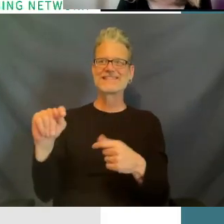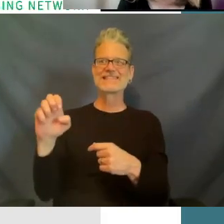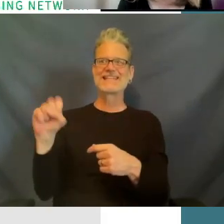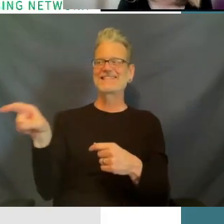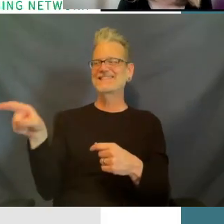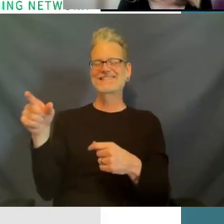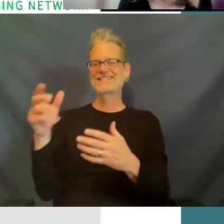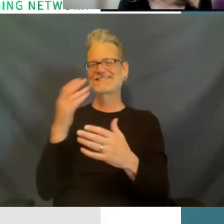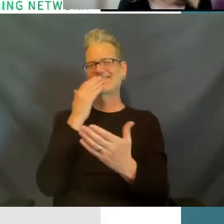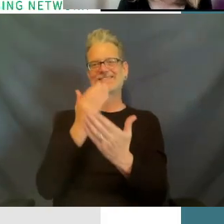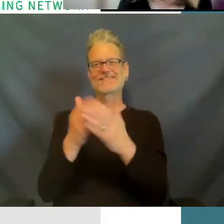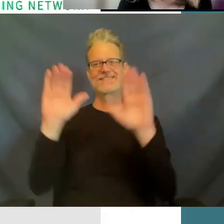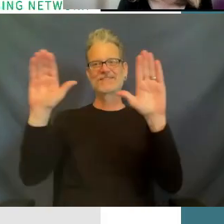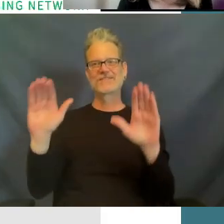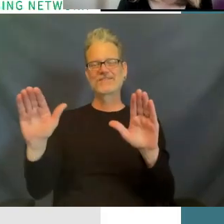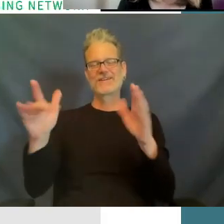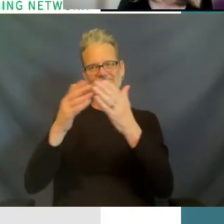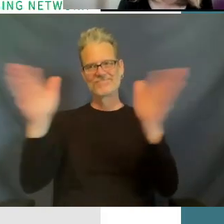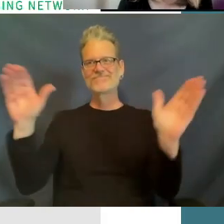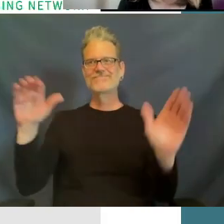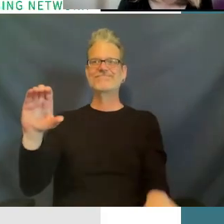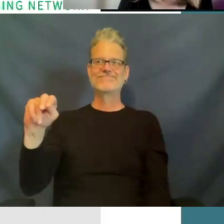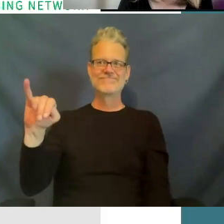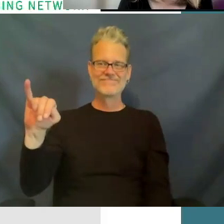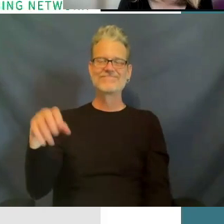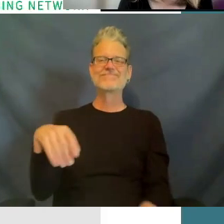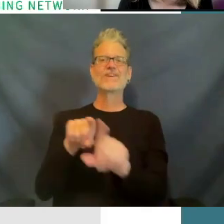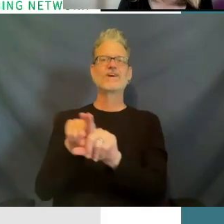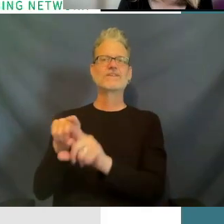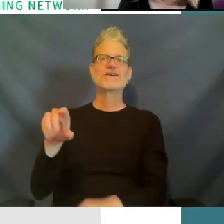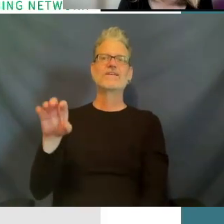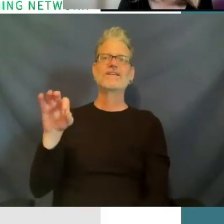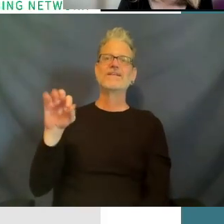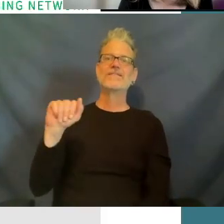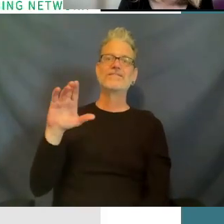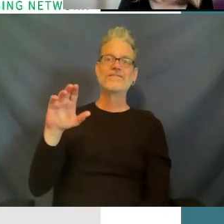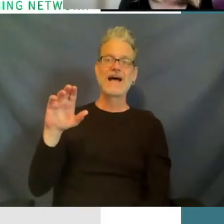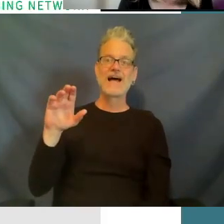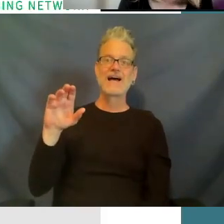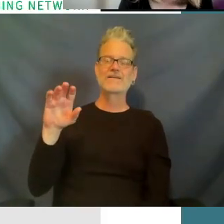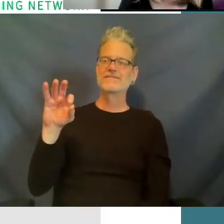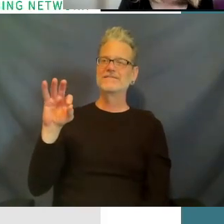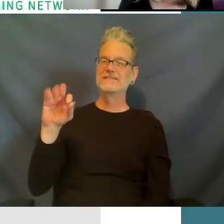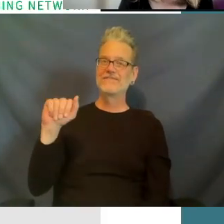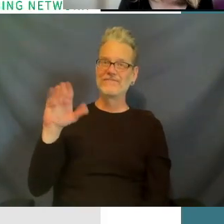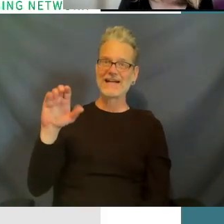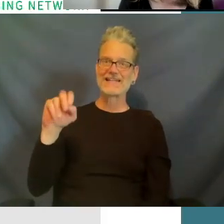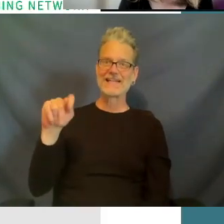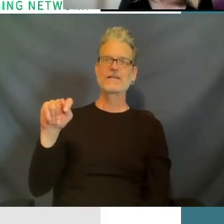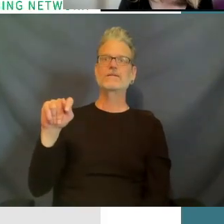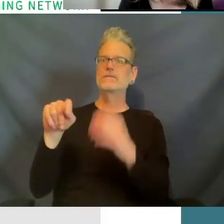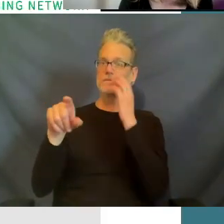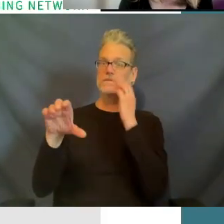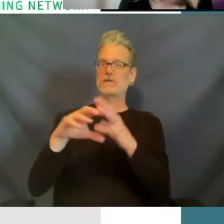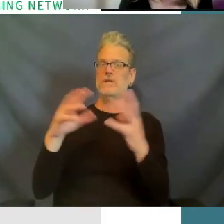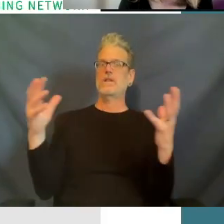of the Community Navigators Initiative. Also want to note that FACNet does a lot of work around, again, kind of that community